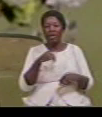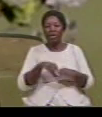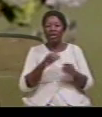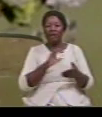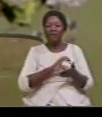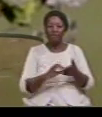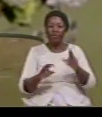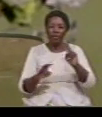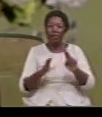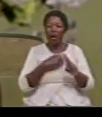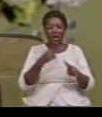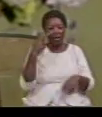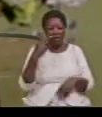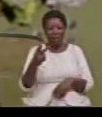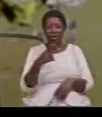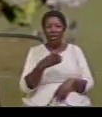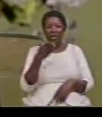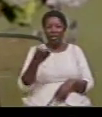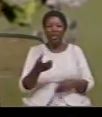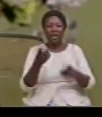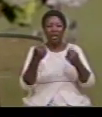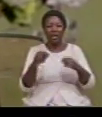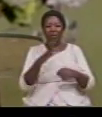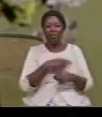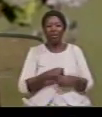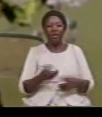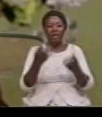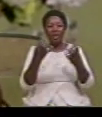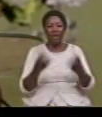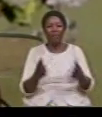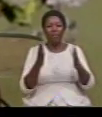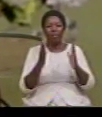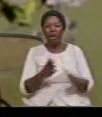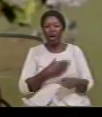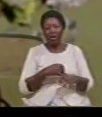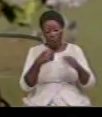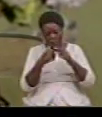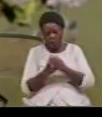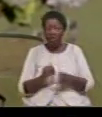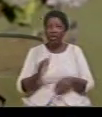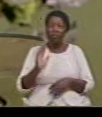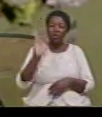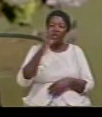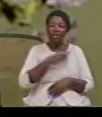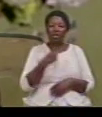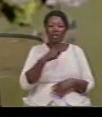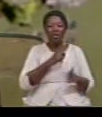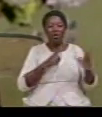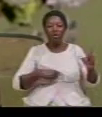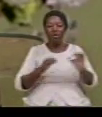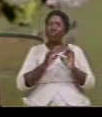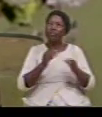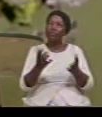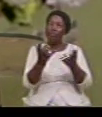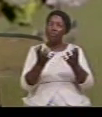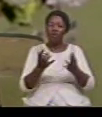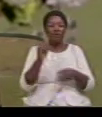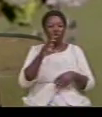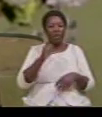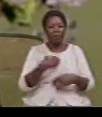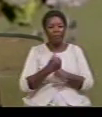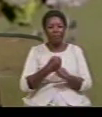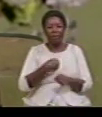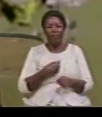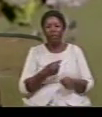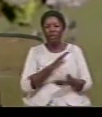"And behold, there came a leper and worshipped him, saying, Lord, if thou wilt, thou canst make me clean. And Jesus